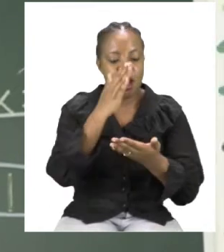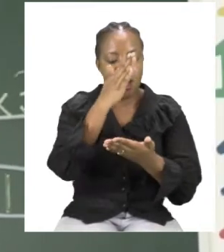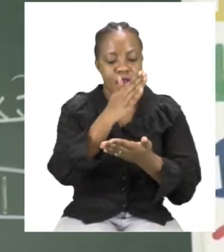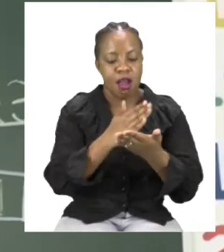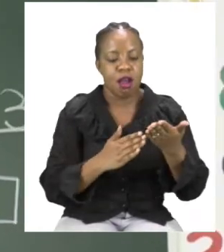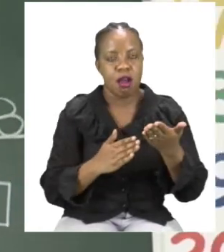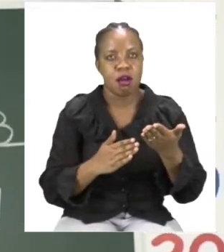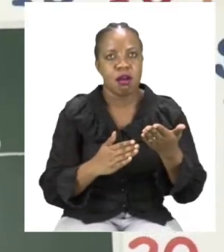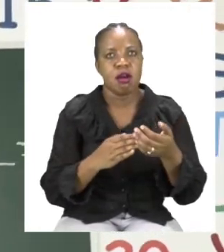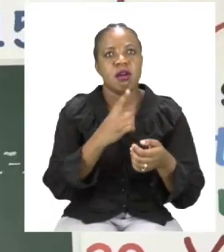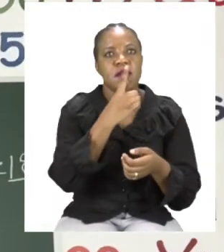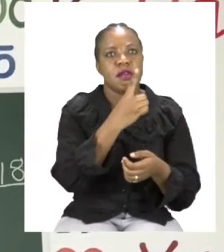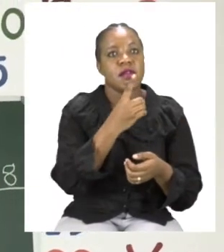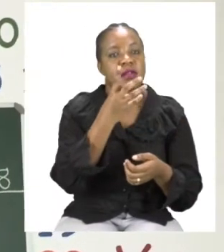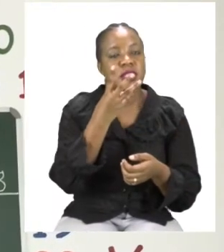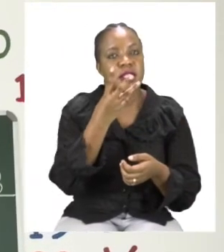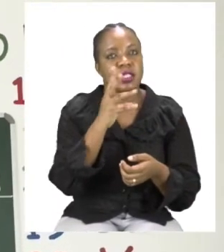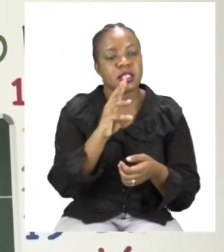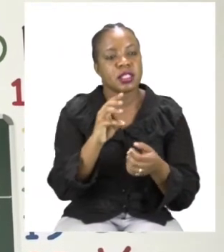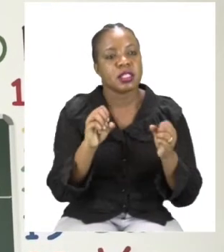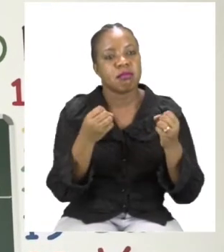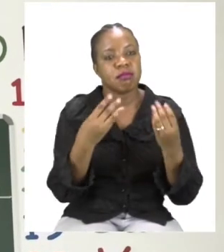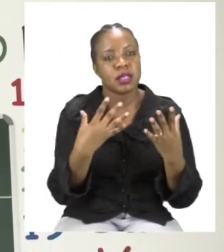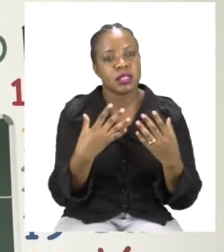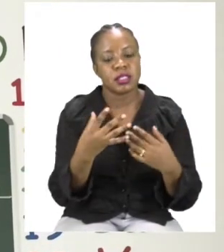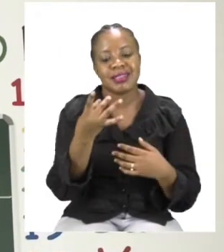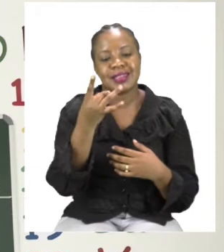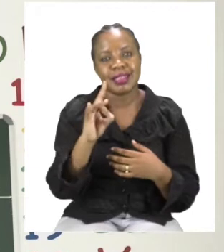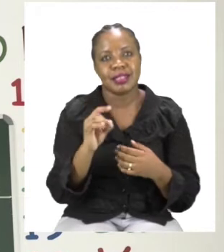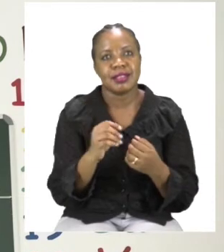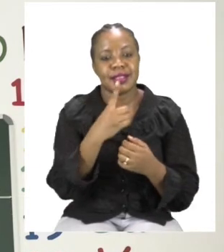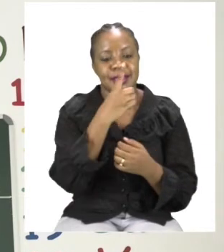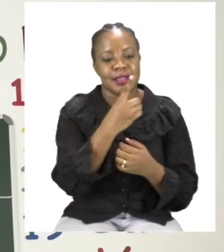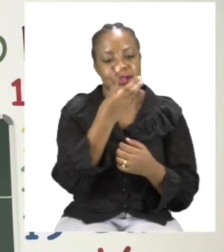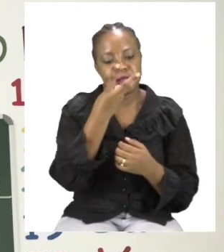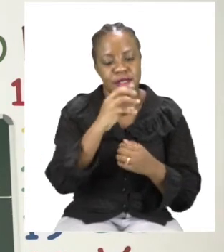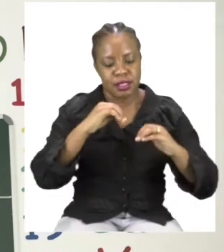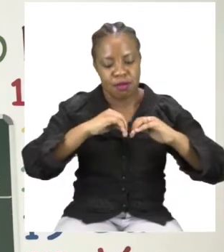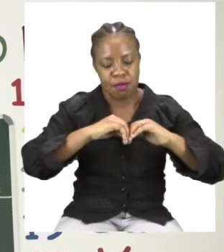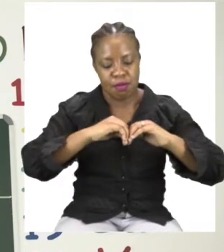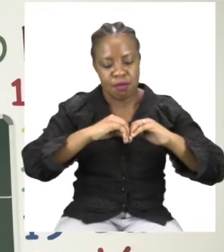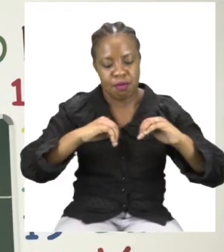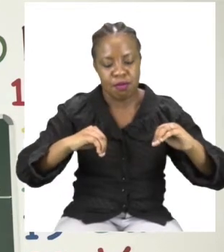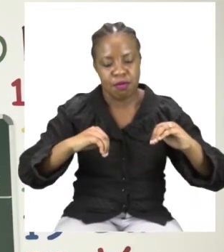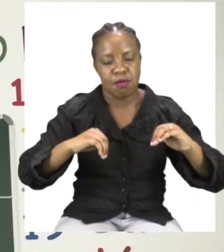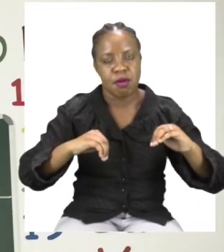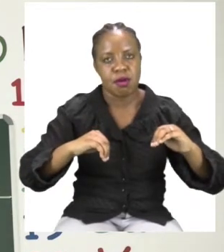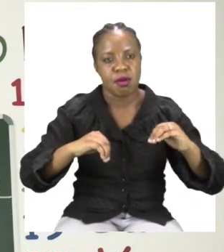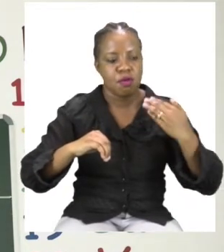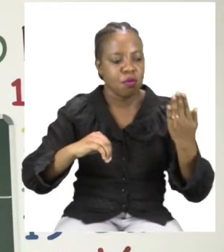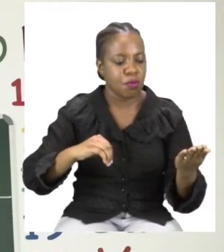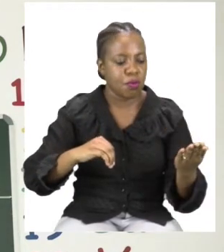16 is 8. When you break 16 down, it will be 8. Now